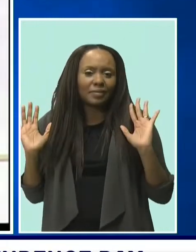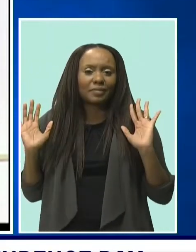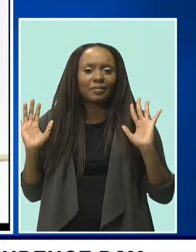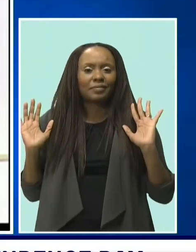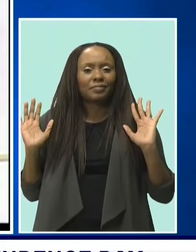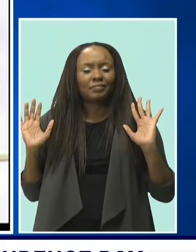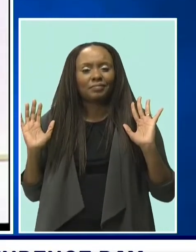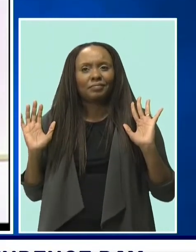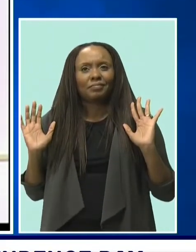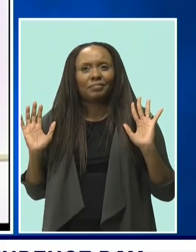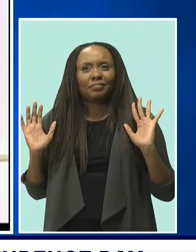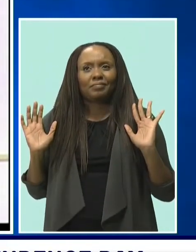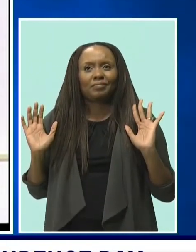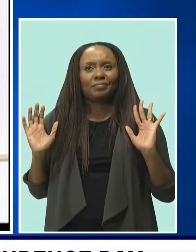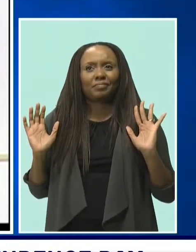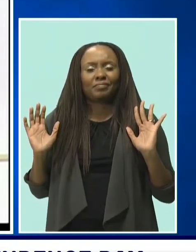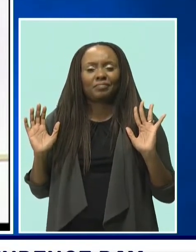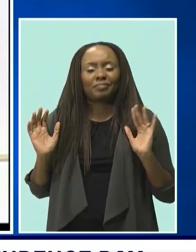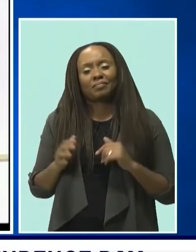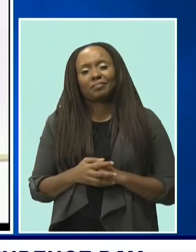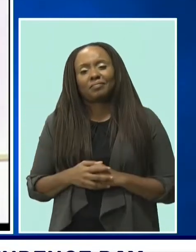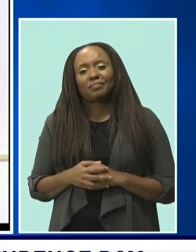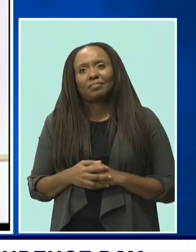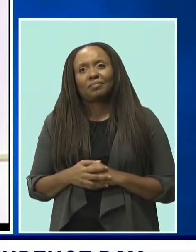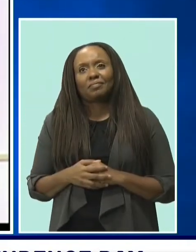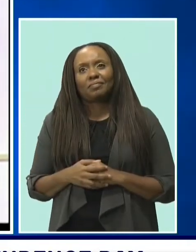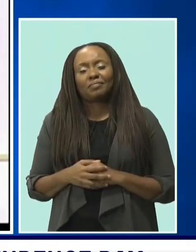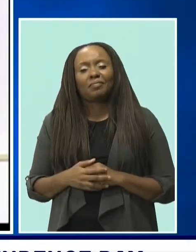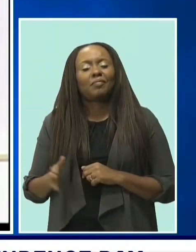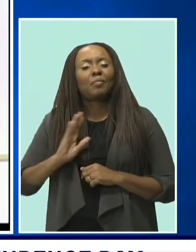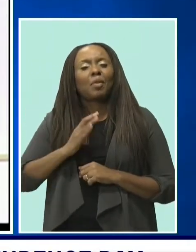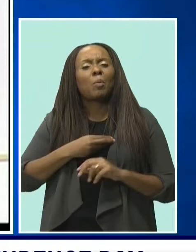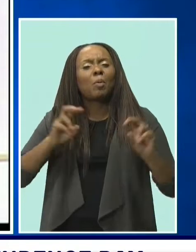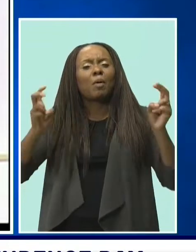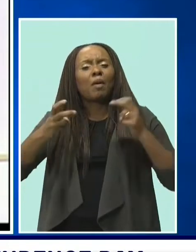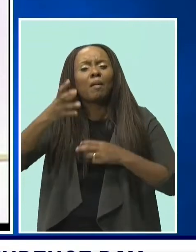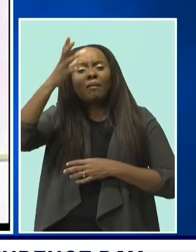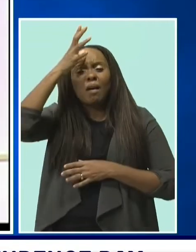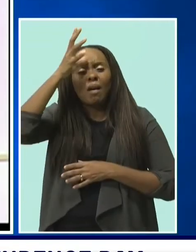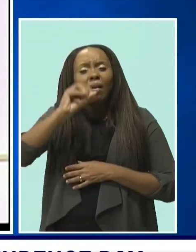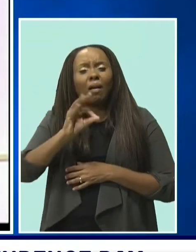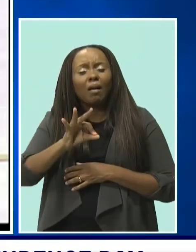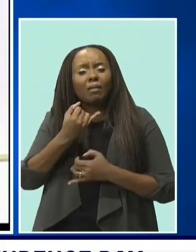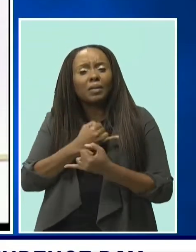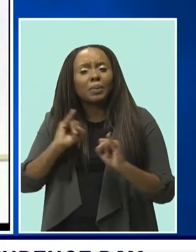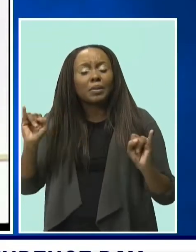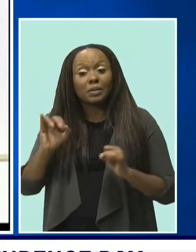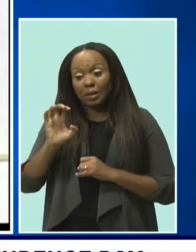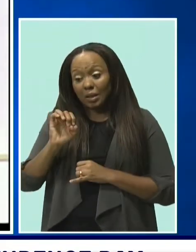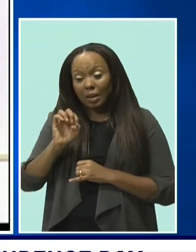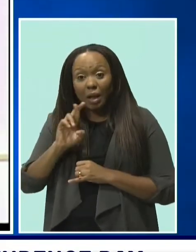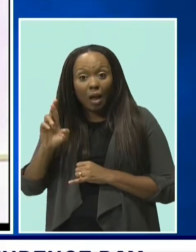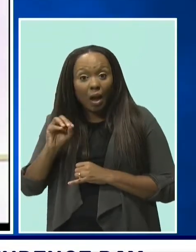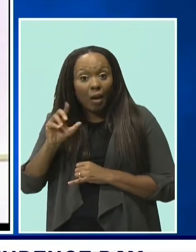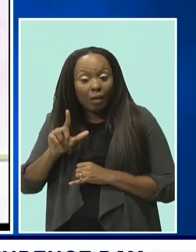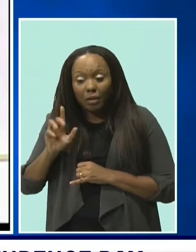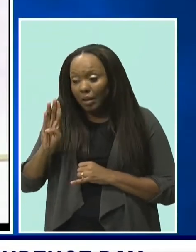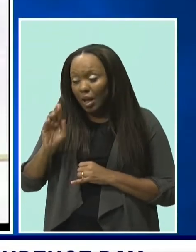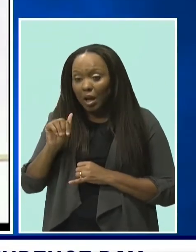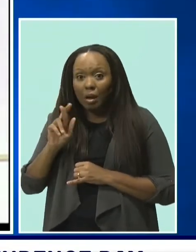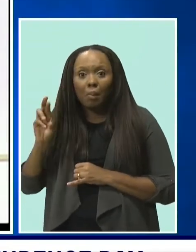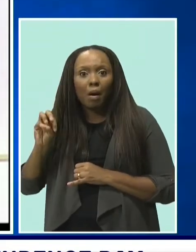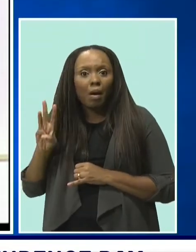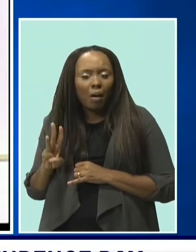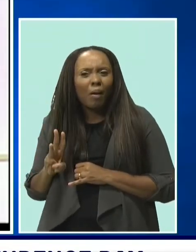That is something owned by the father of our independence. And this